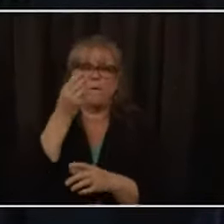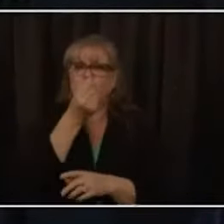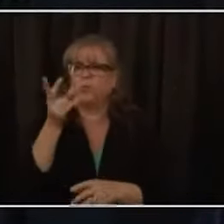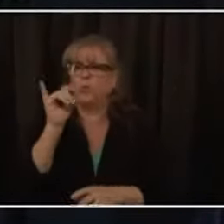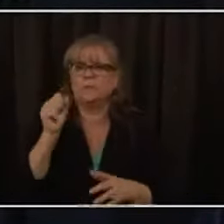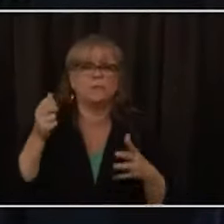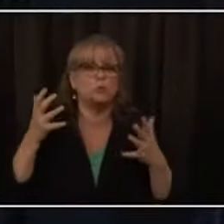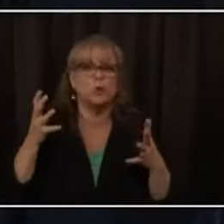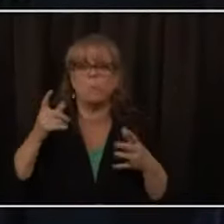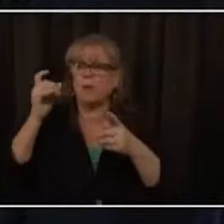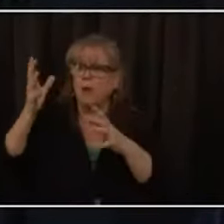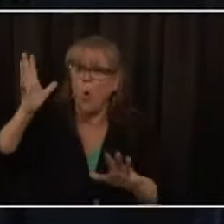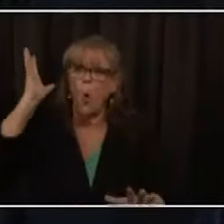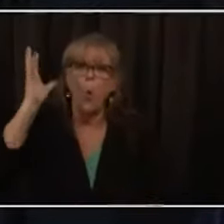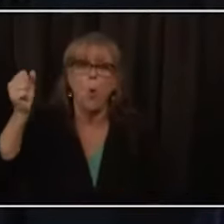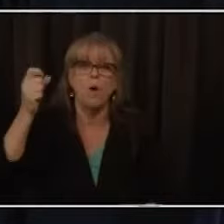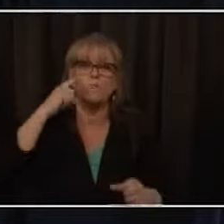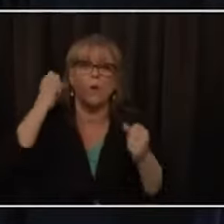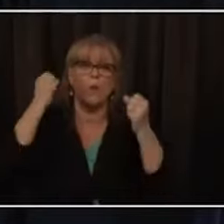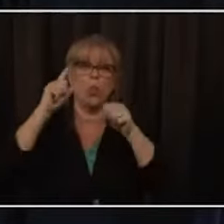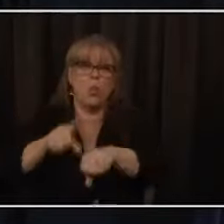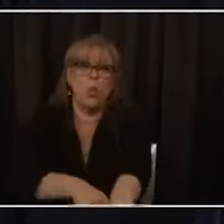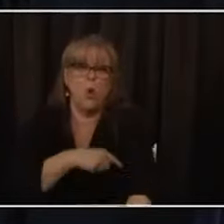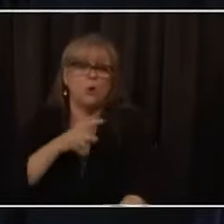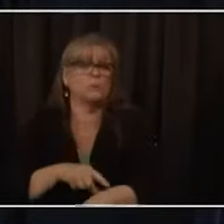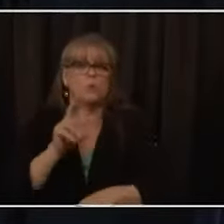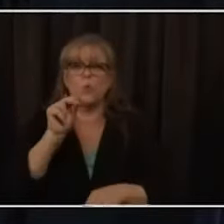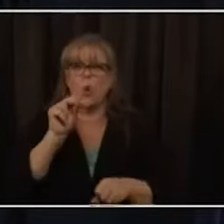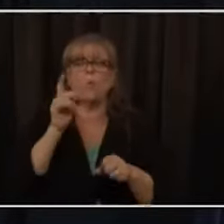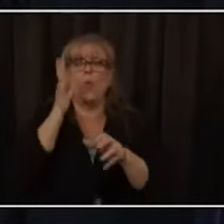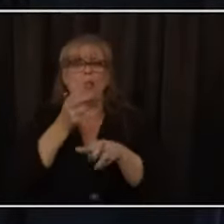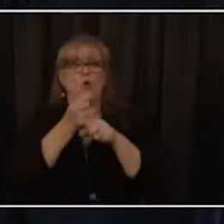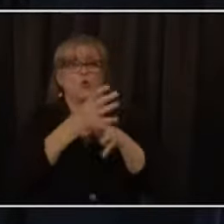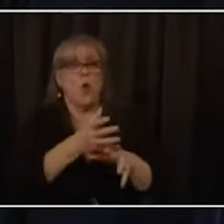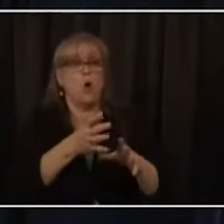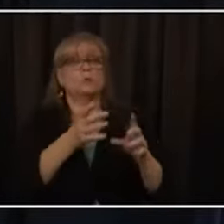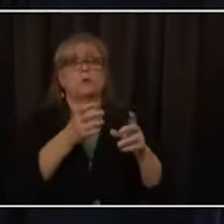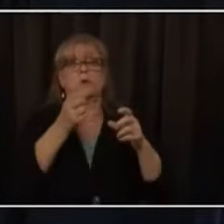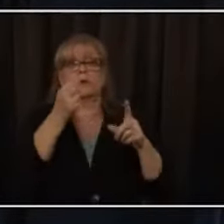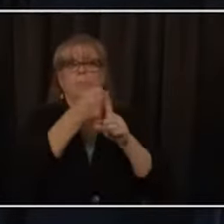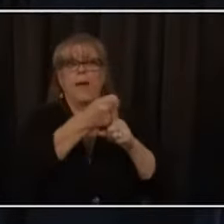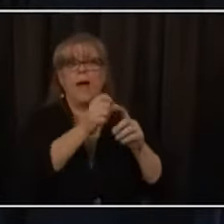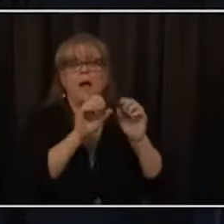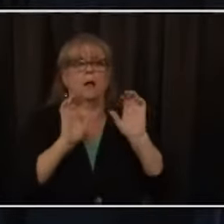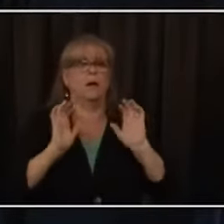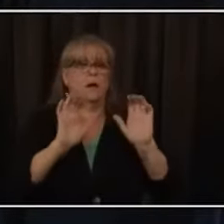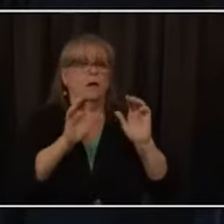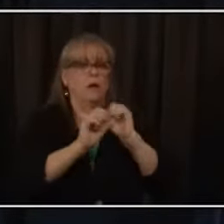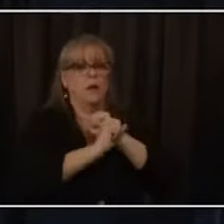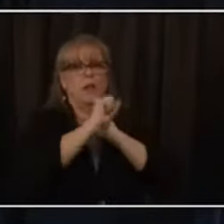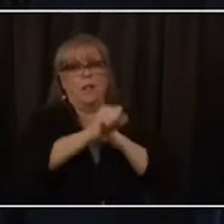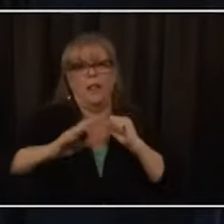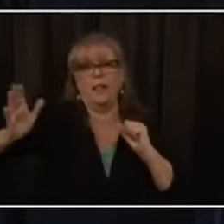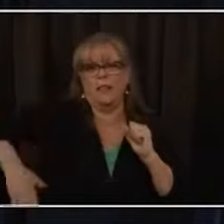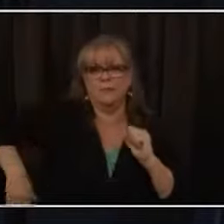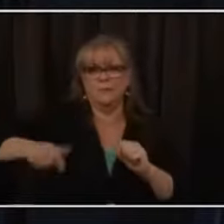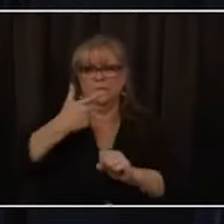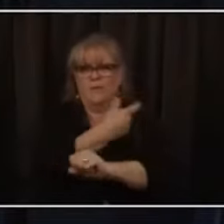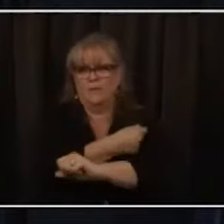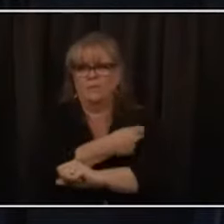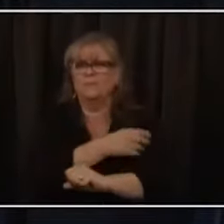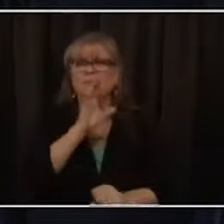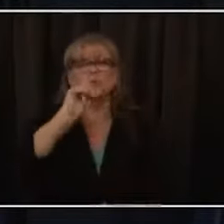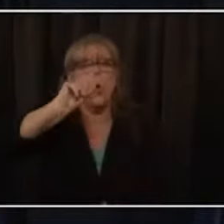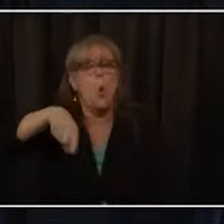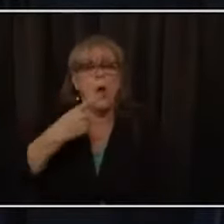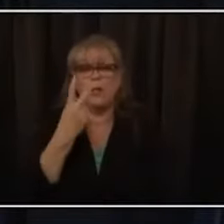an impact and delay Colorado's achievement of herd immunity. But if it only lasts 2, 3, 4, even 5 days,